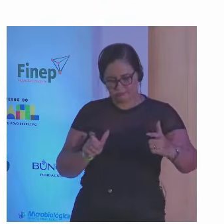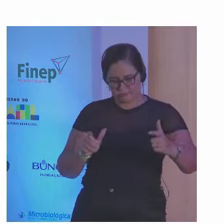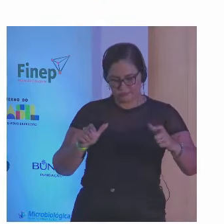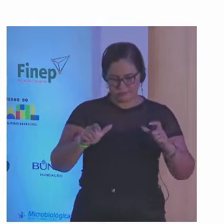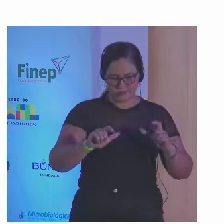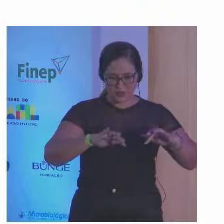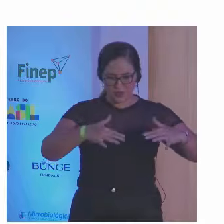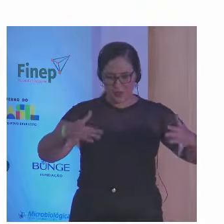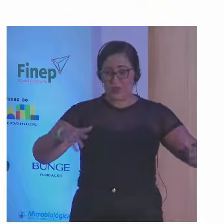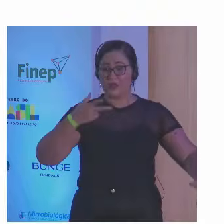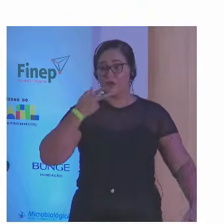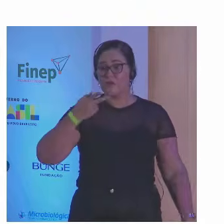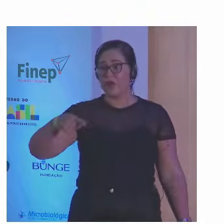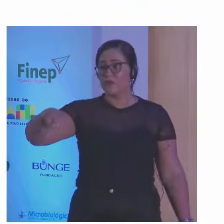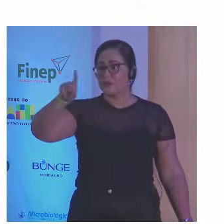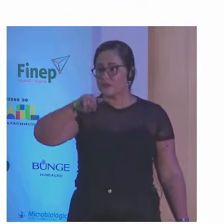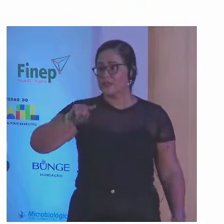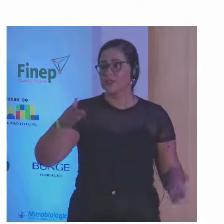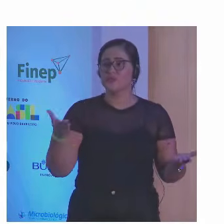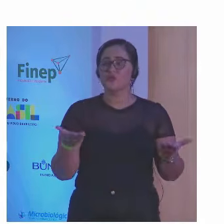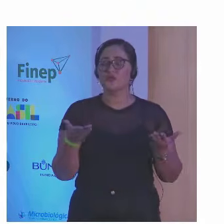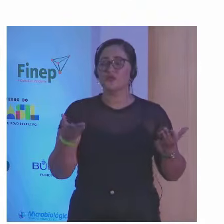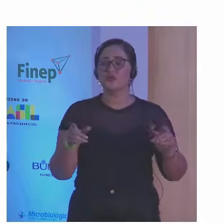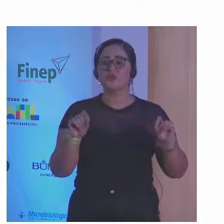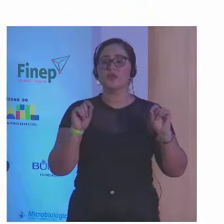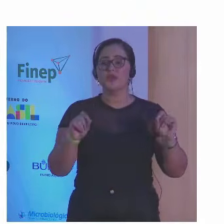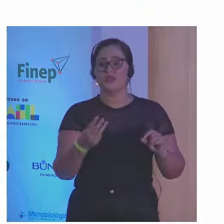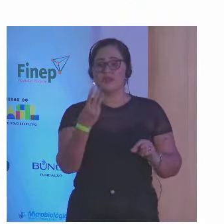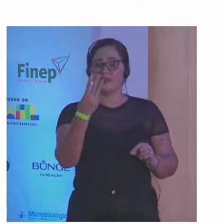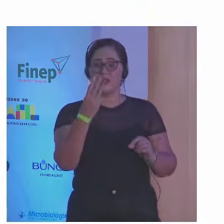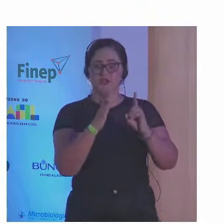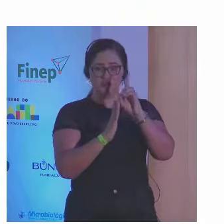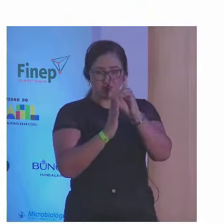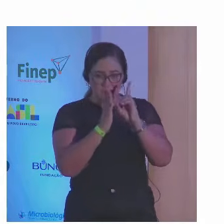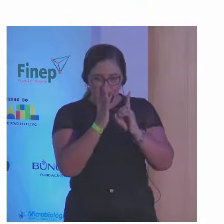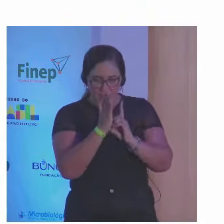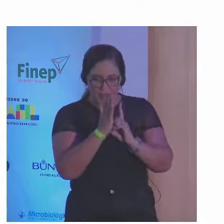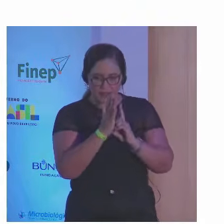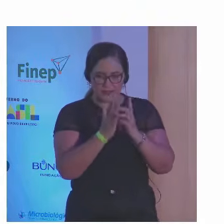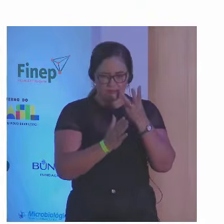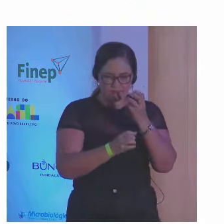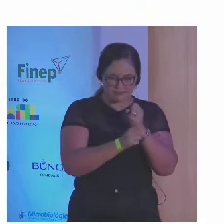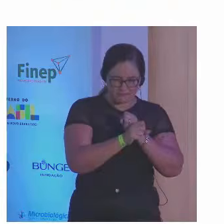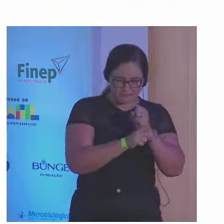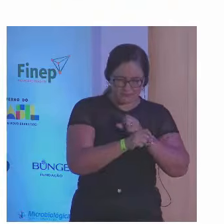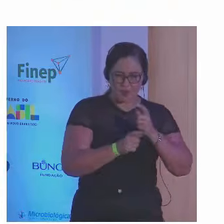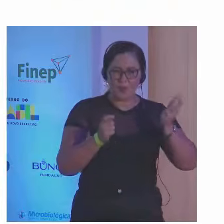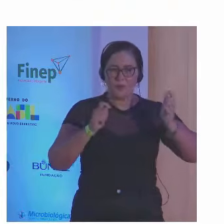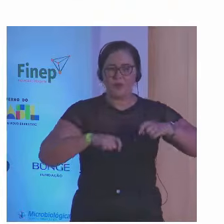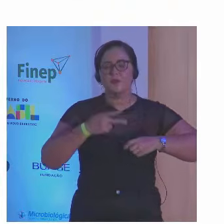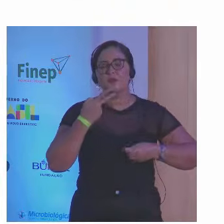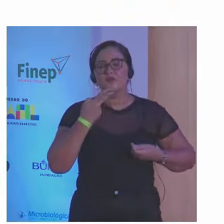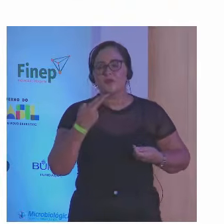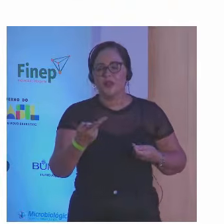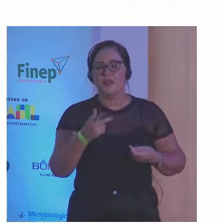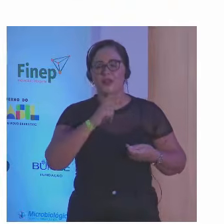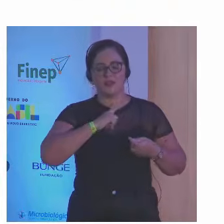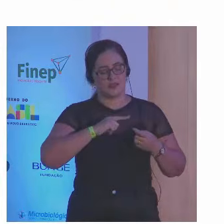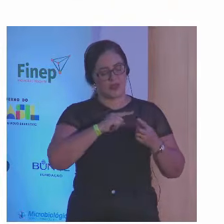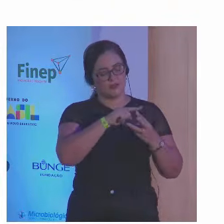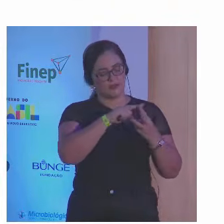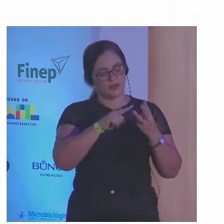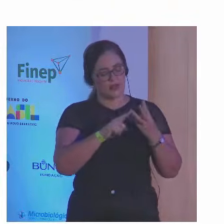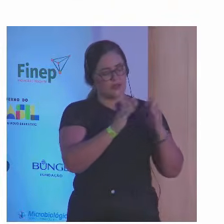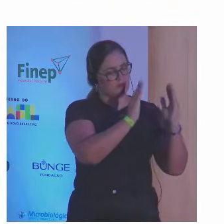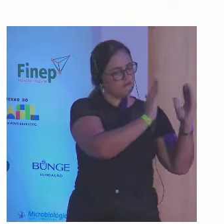you today is these 3 decades, we can mentally say that we have 3 main phases. The first one, at the turn